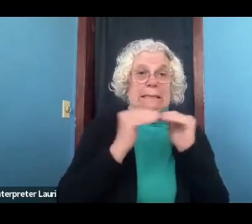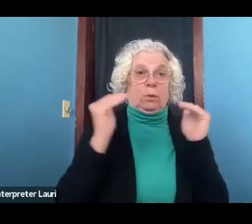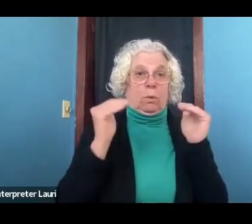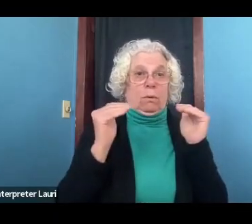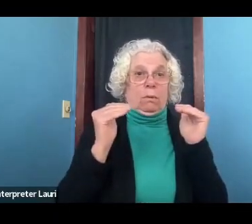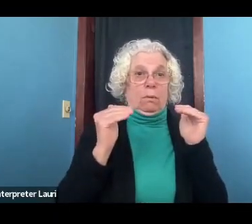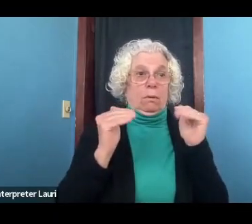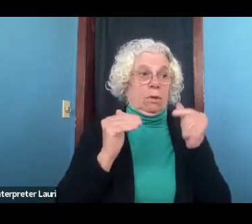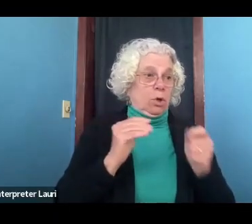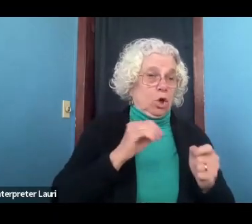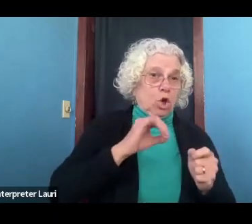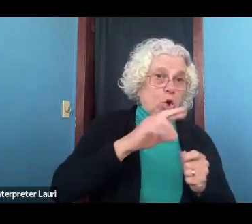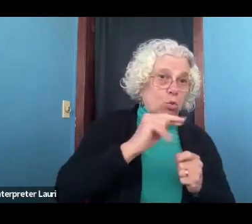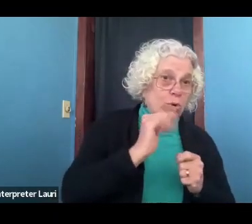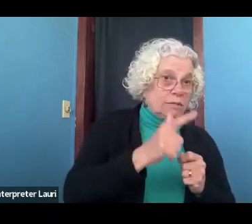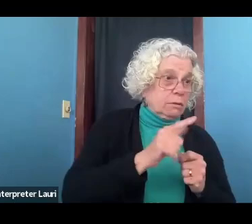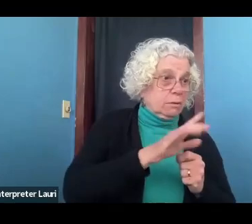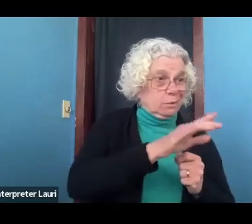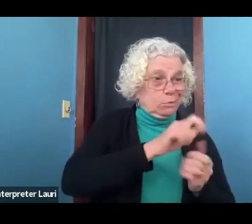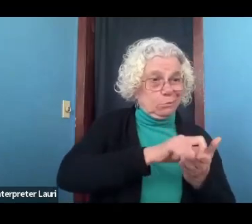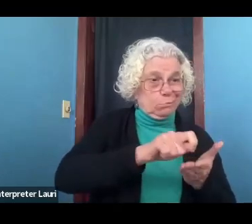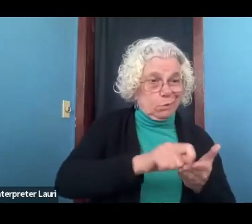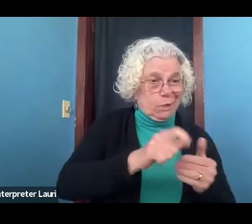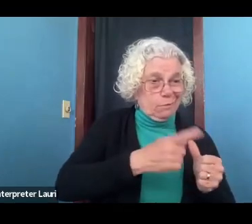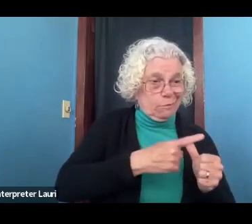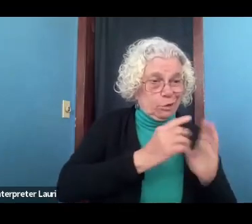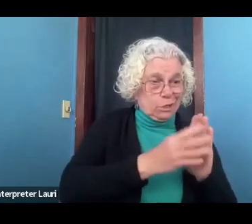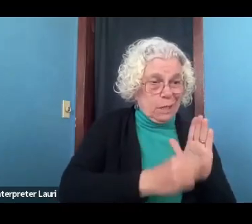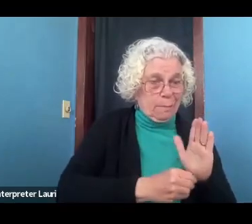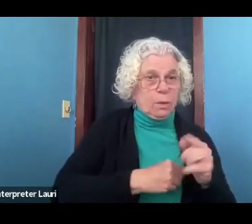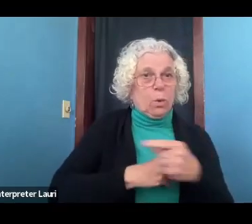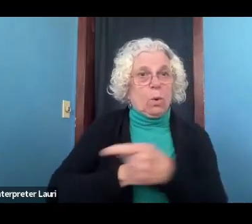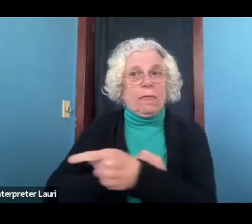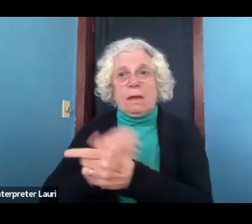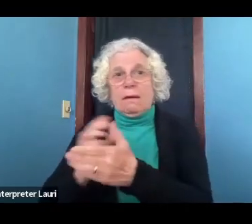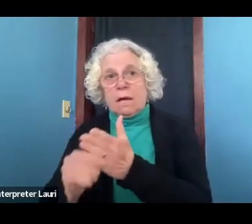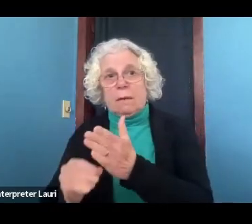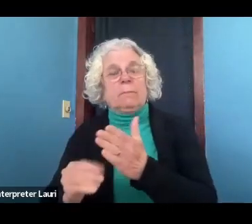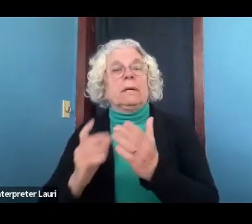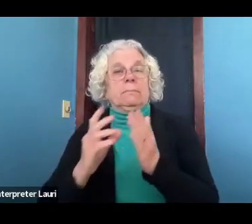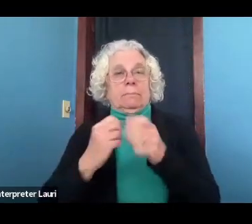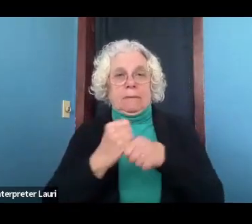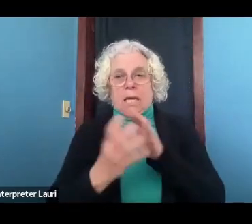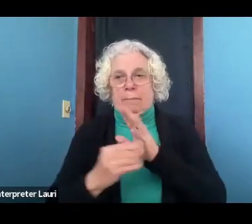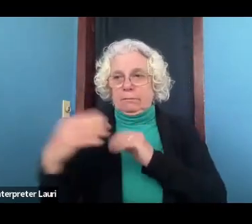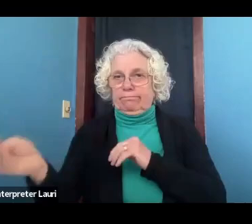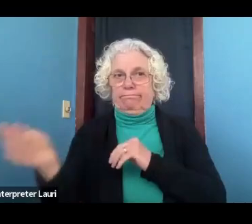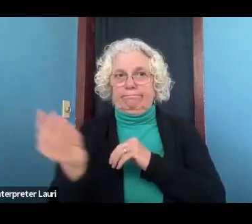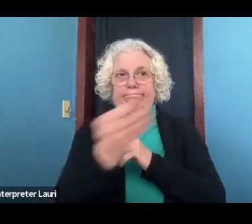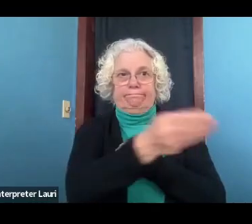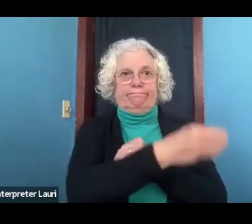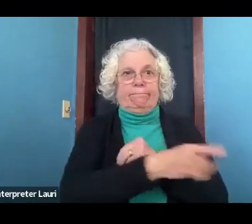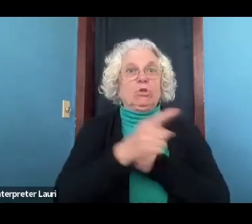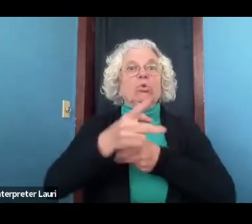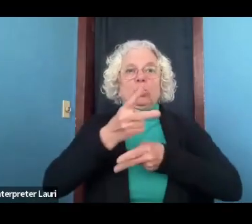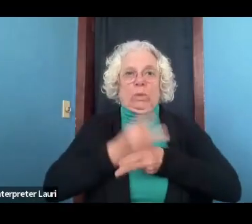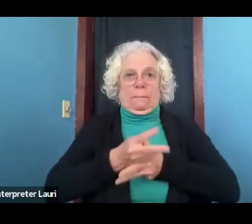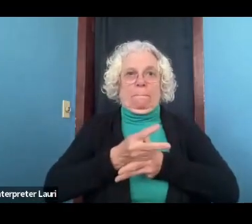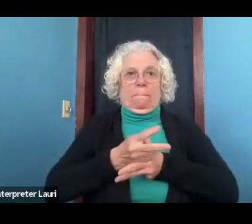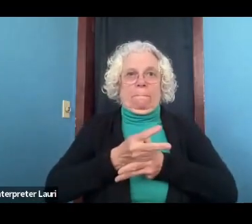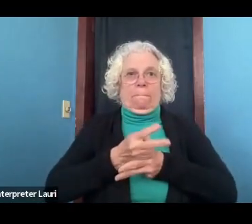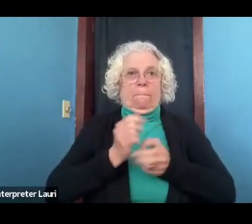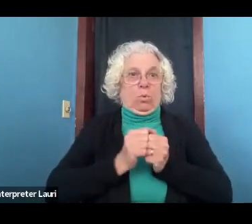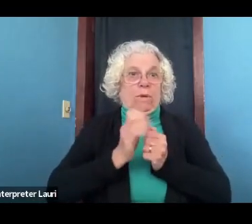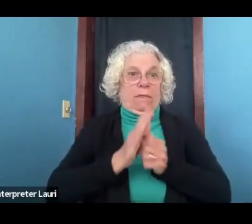the original or your agent has the original. So copies to everybody. And then you keep a copy with your